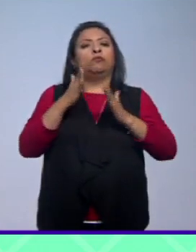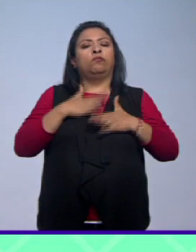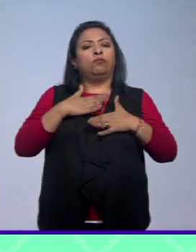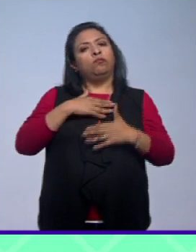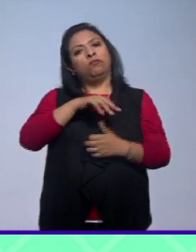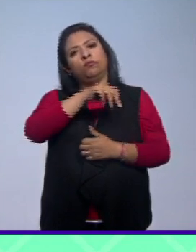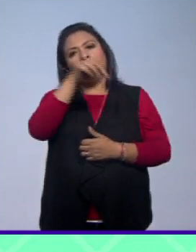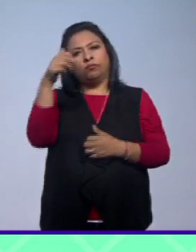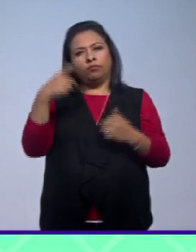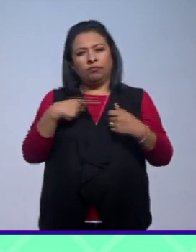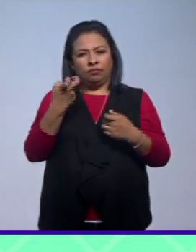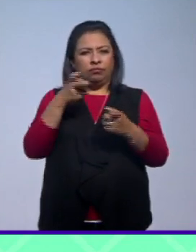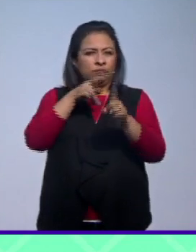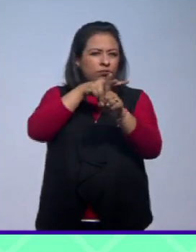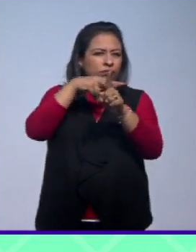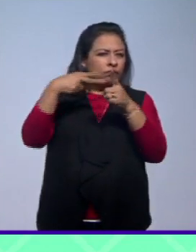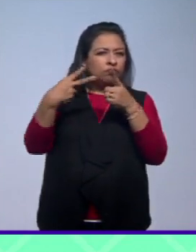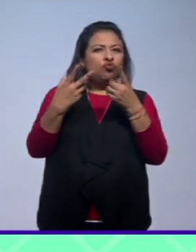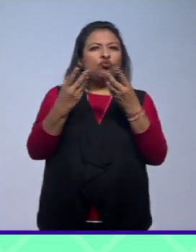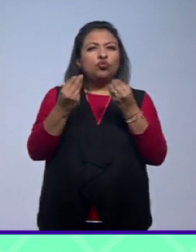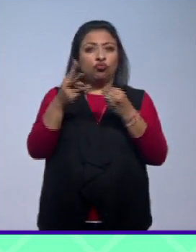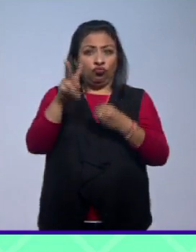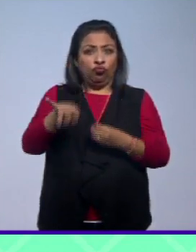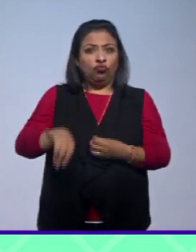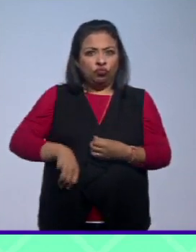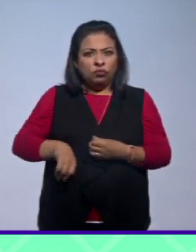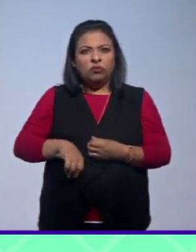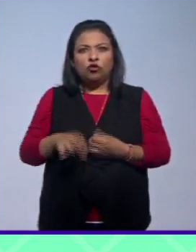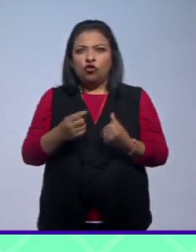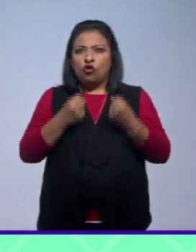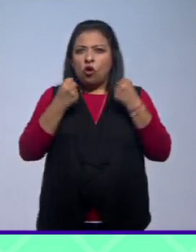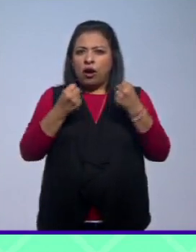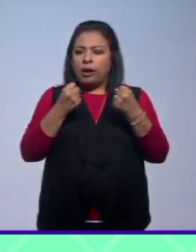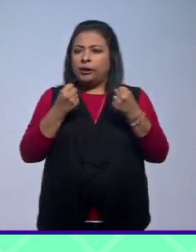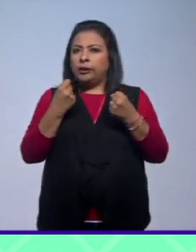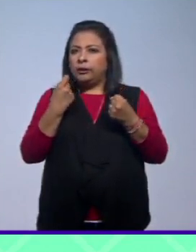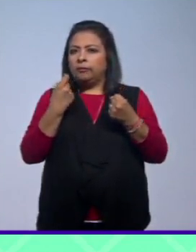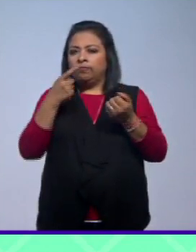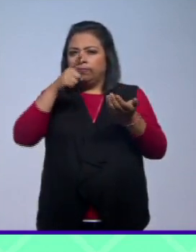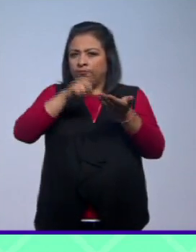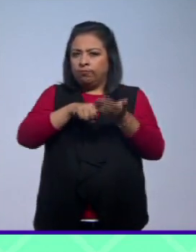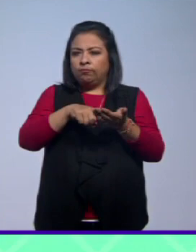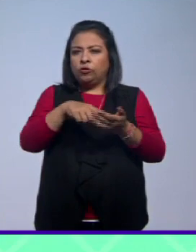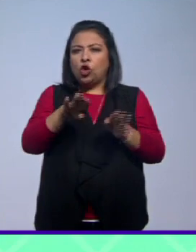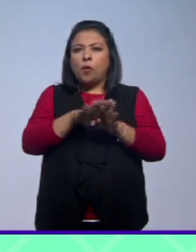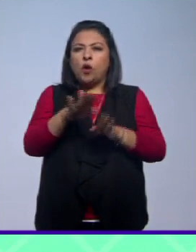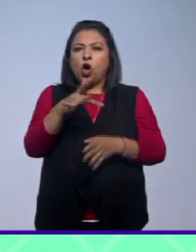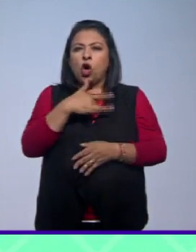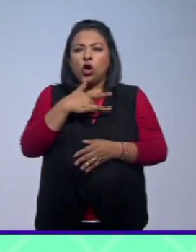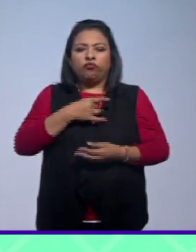es una visión muy interesante muy intensa desde adentro y del corazón